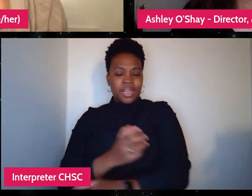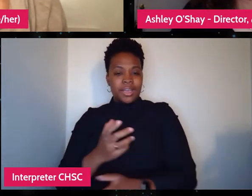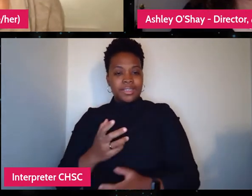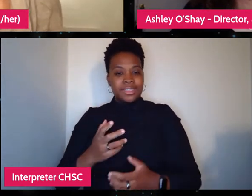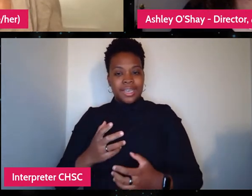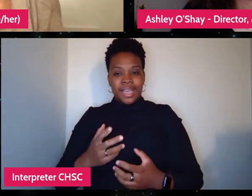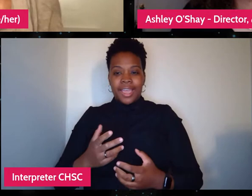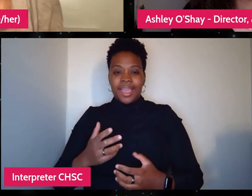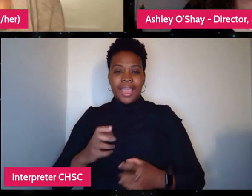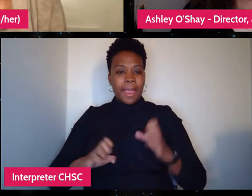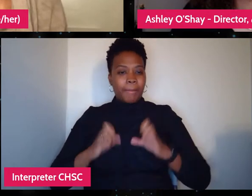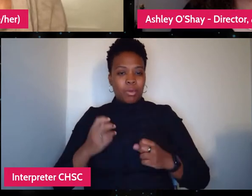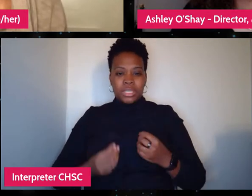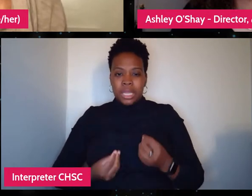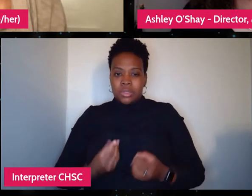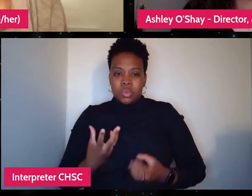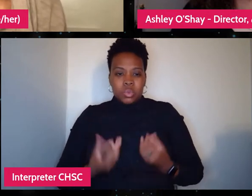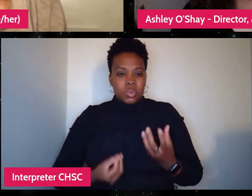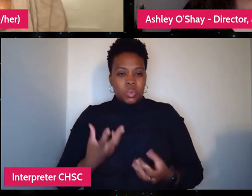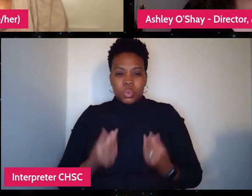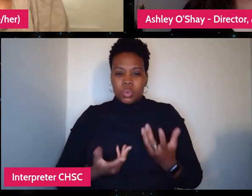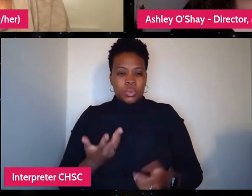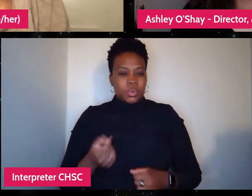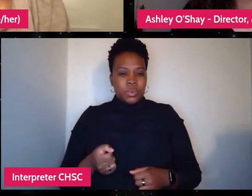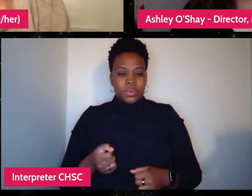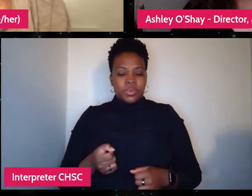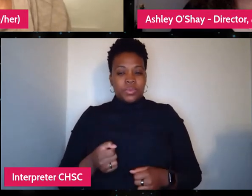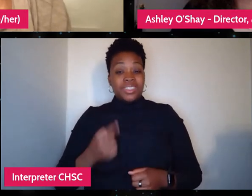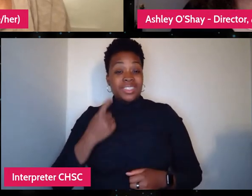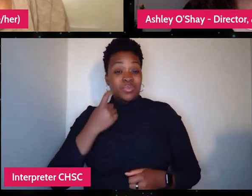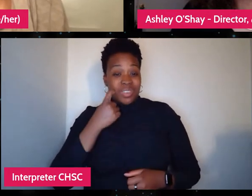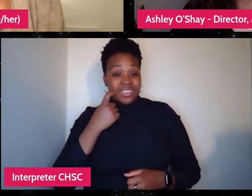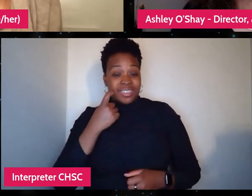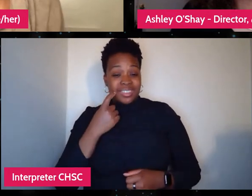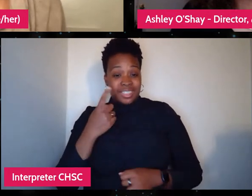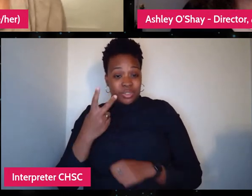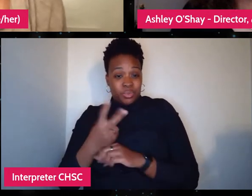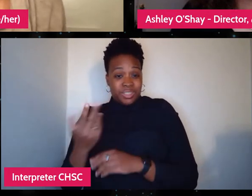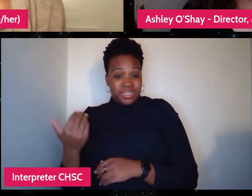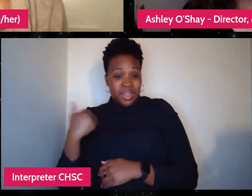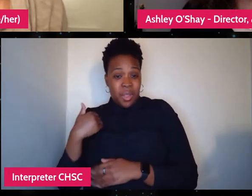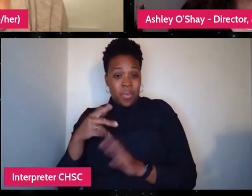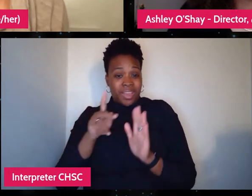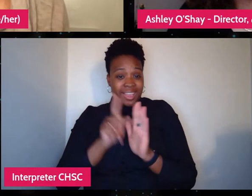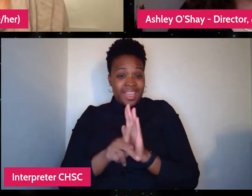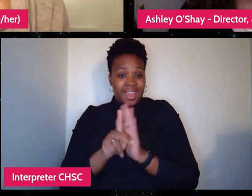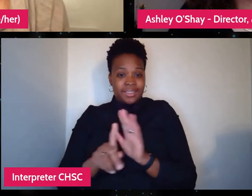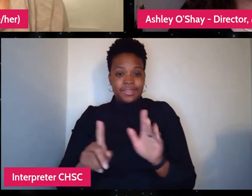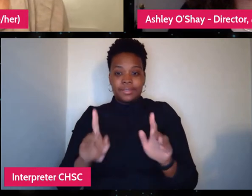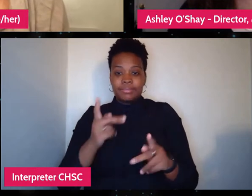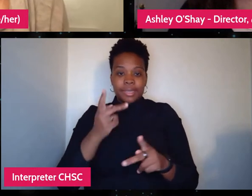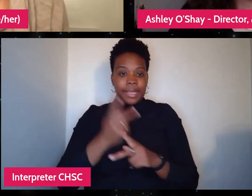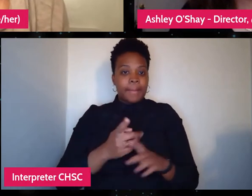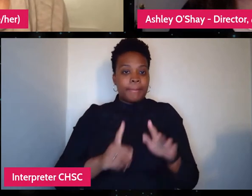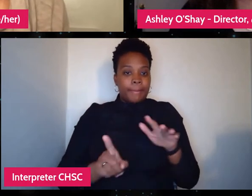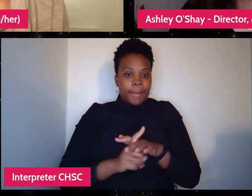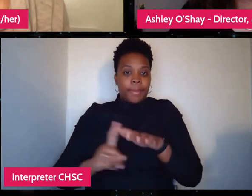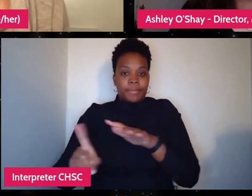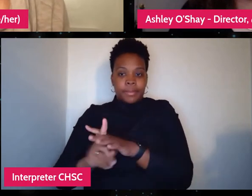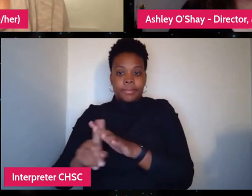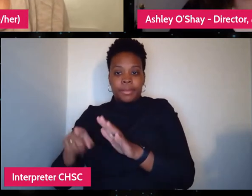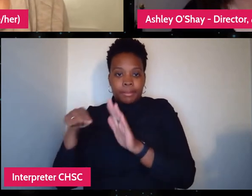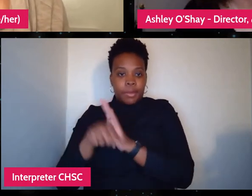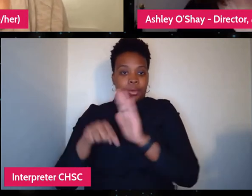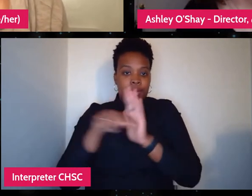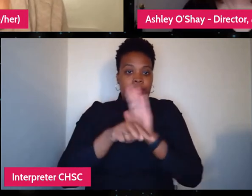because even as recent as, you know, day before yesterday, killings, they just keep popping up. And so